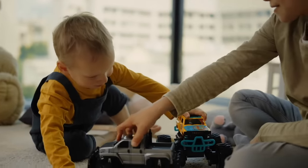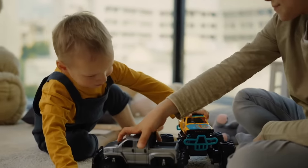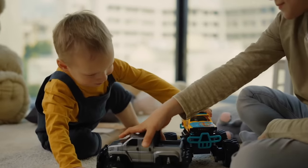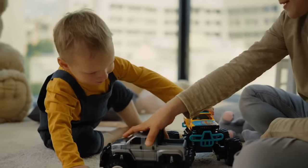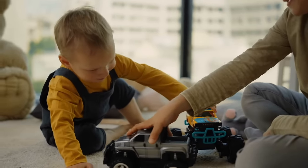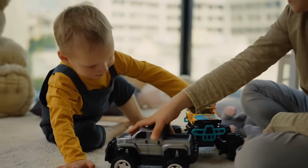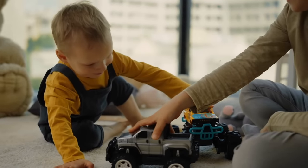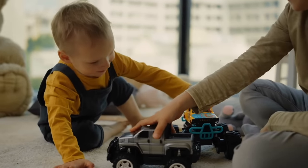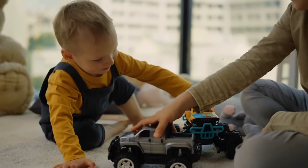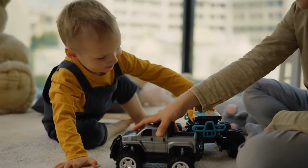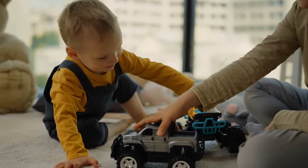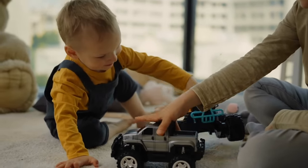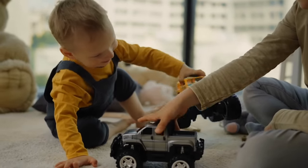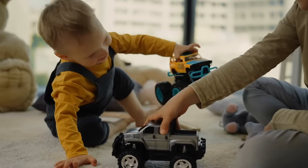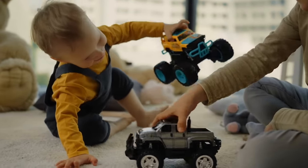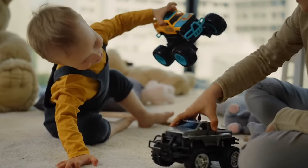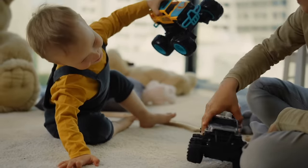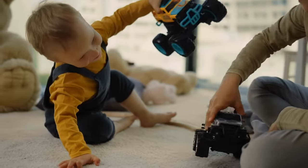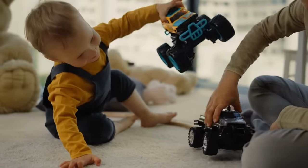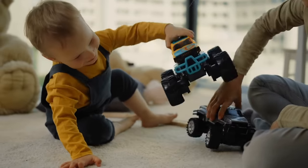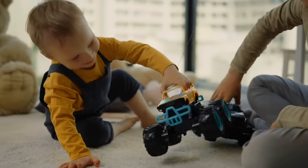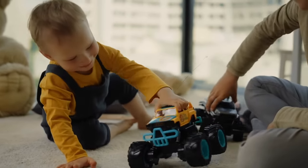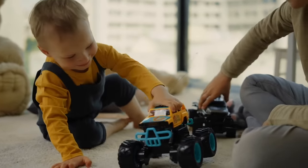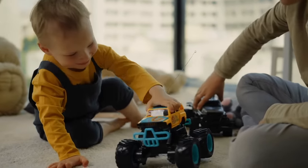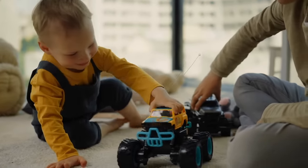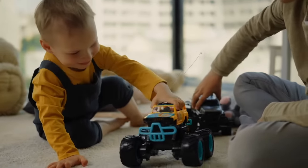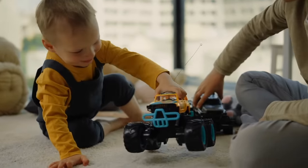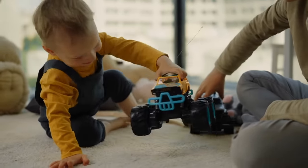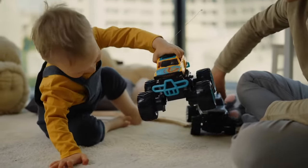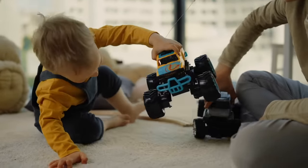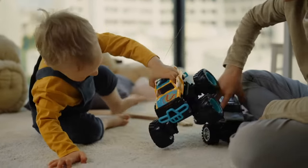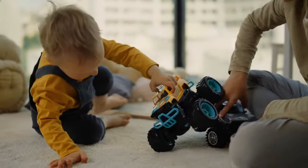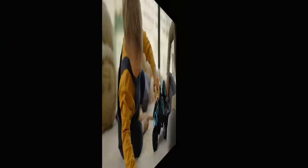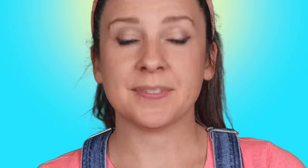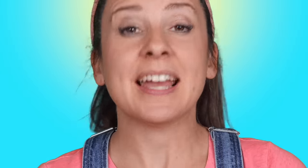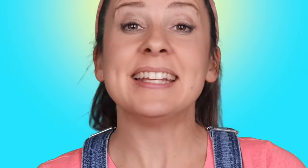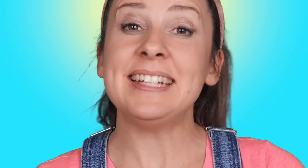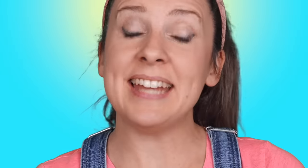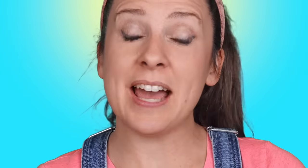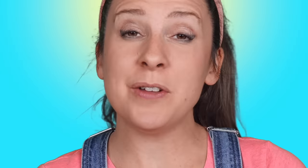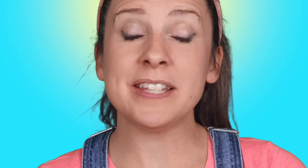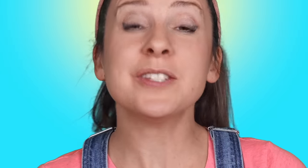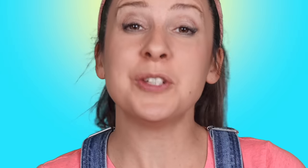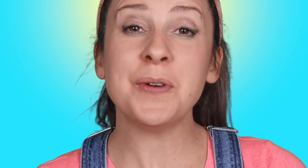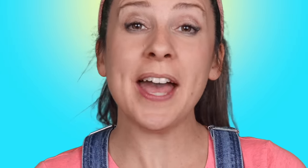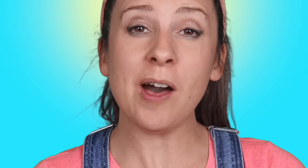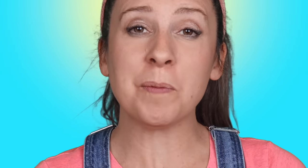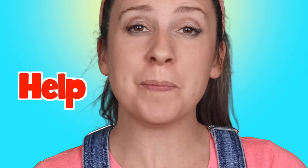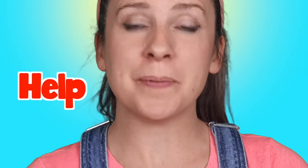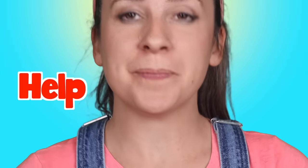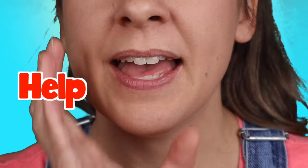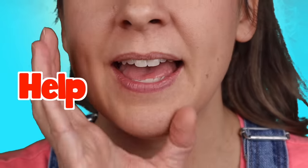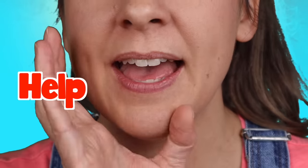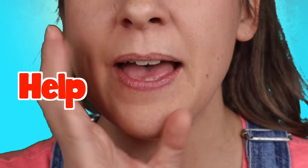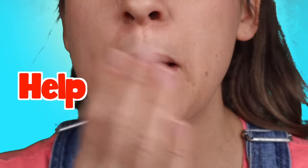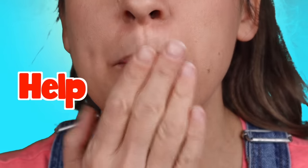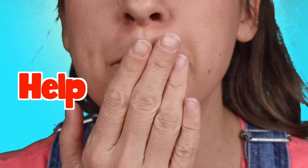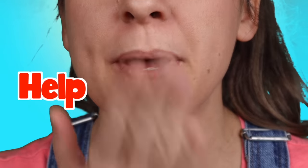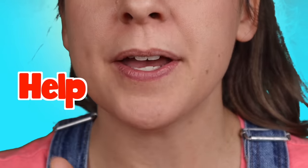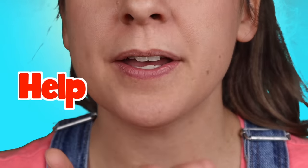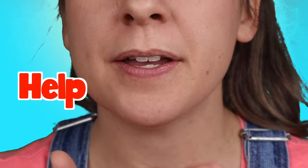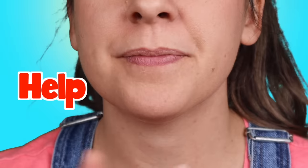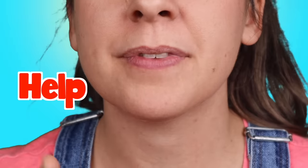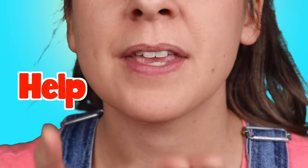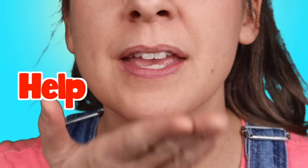the truck go round and round. Vroom, vroom! Bye-bye, truck! Now let's do help!